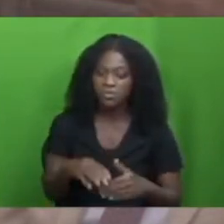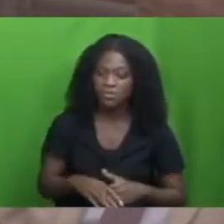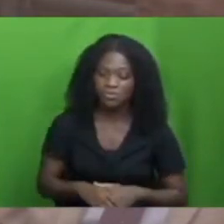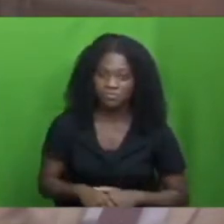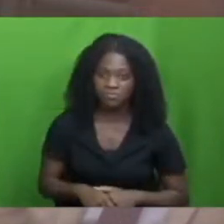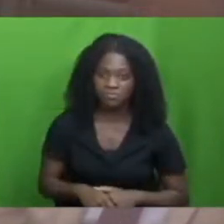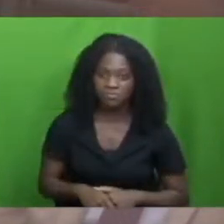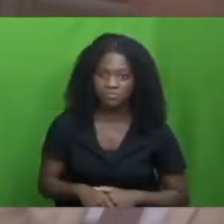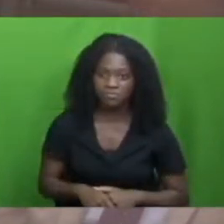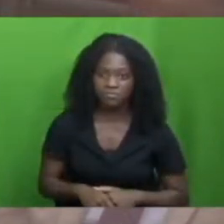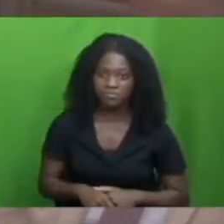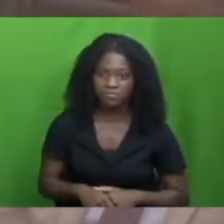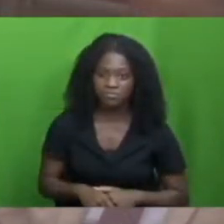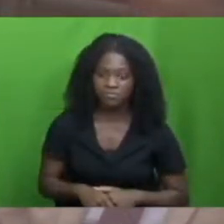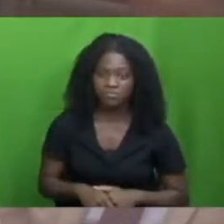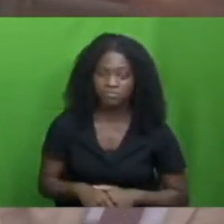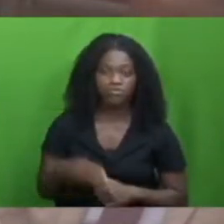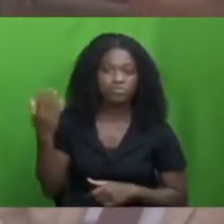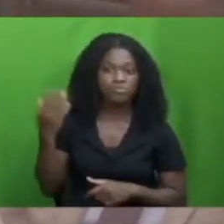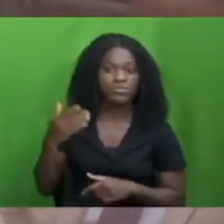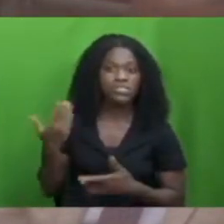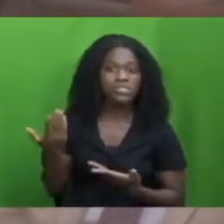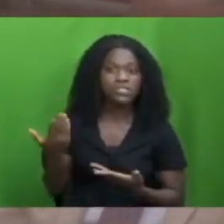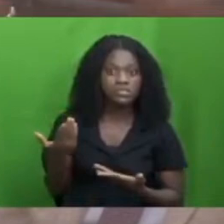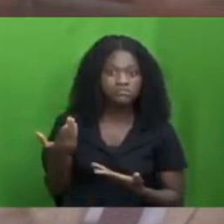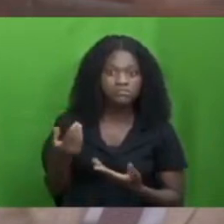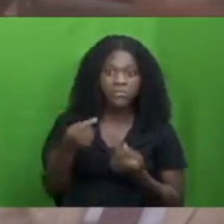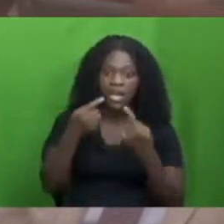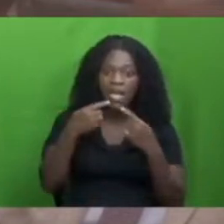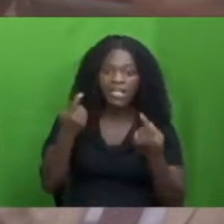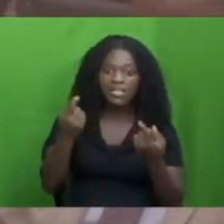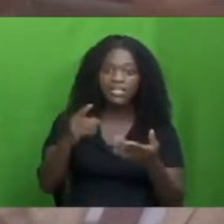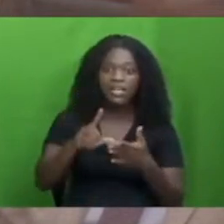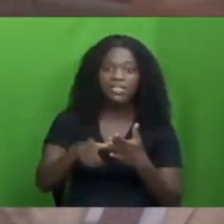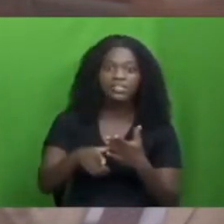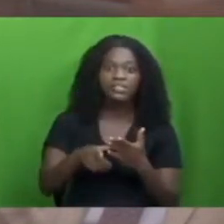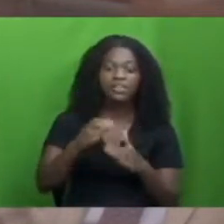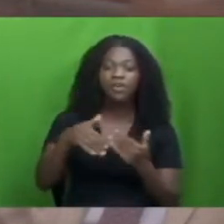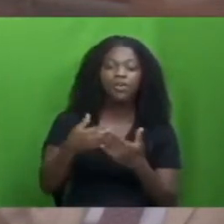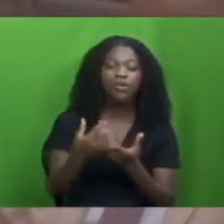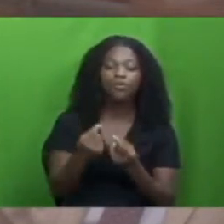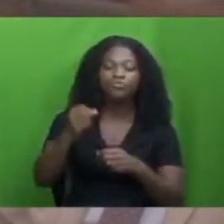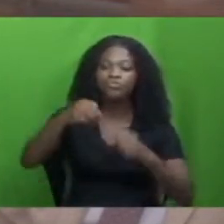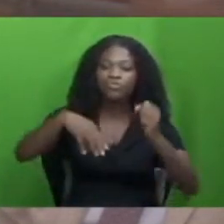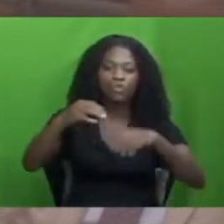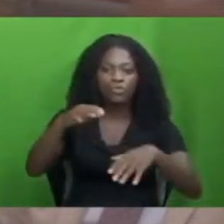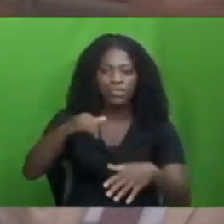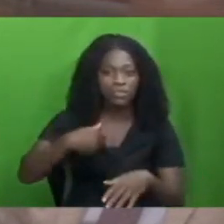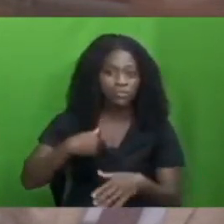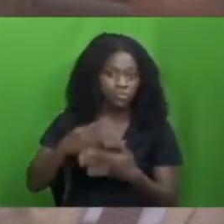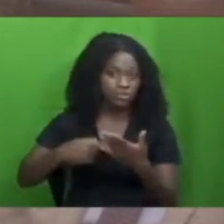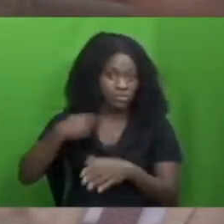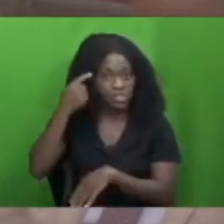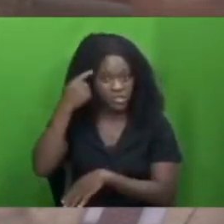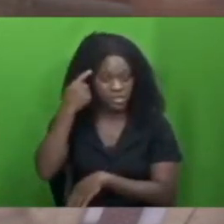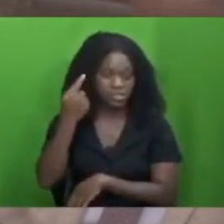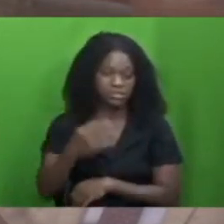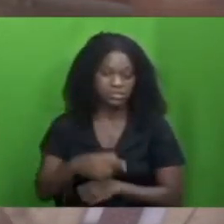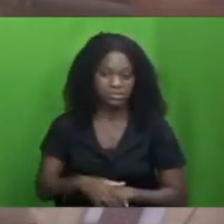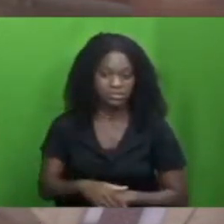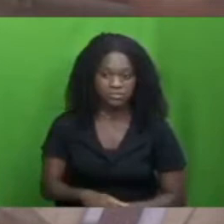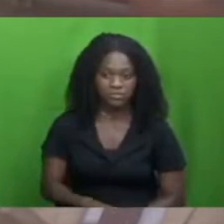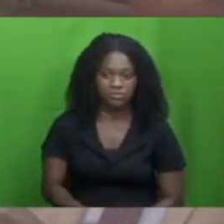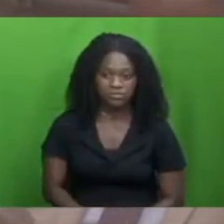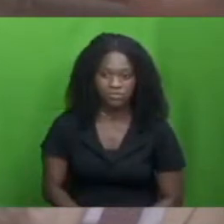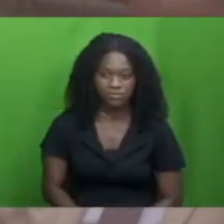made, and we make comments, I have not seen one statement being made and then it's laid. A statement is made and then